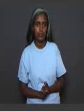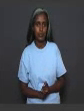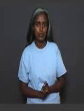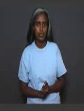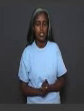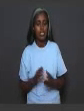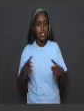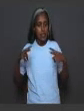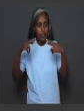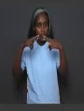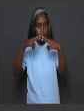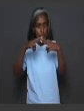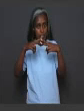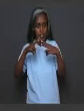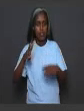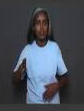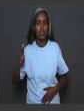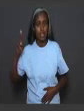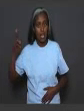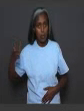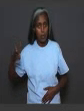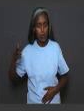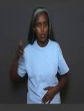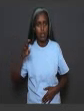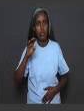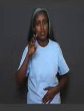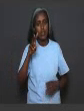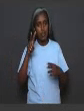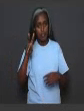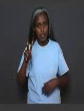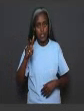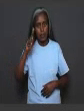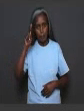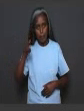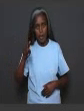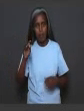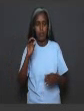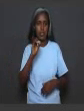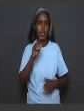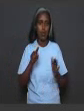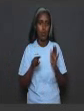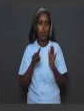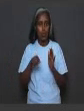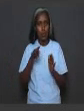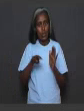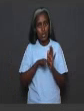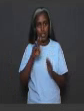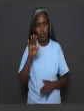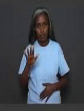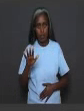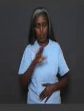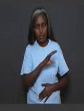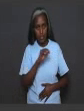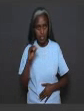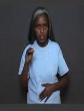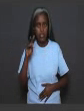The vertices of the hyperbola are v prime 0, negative 5